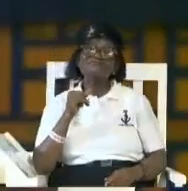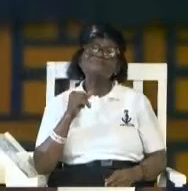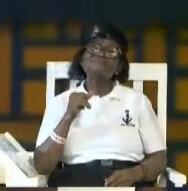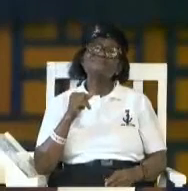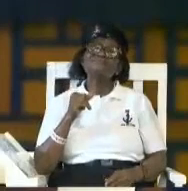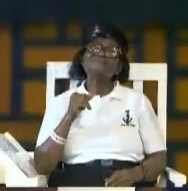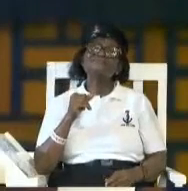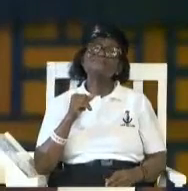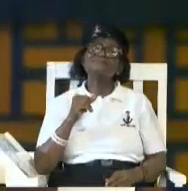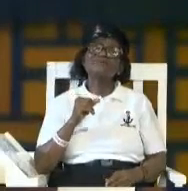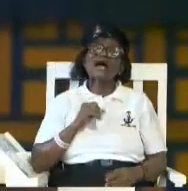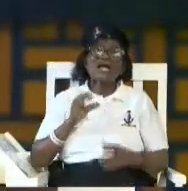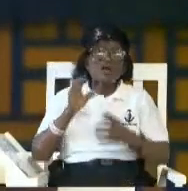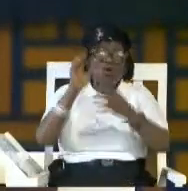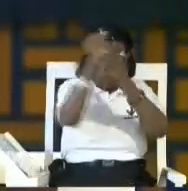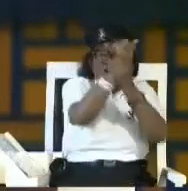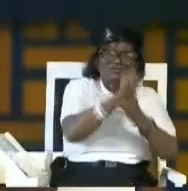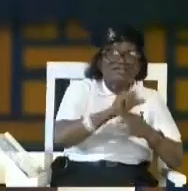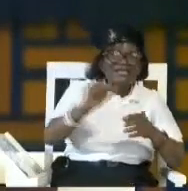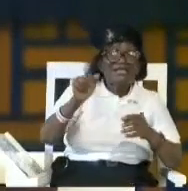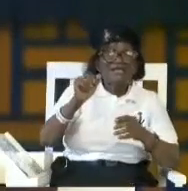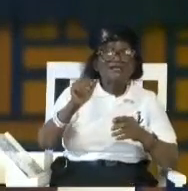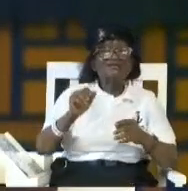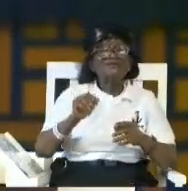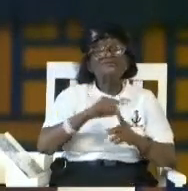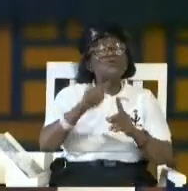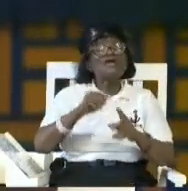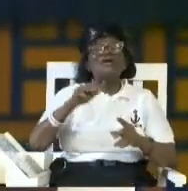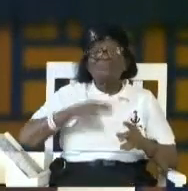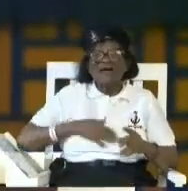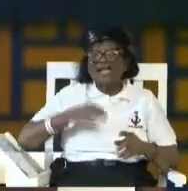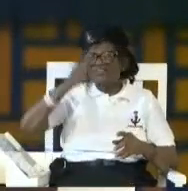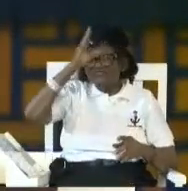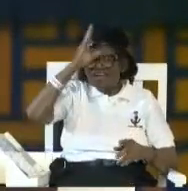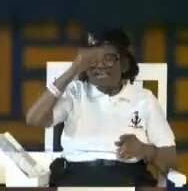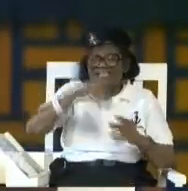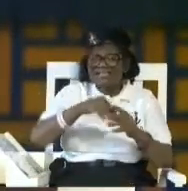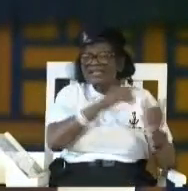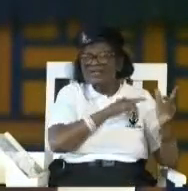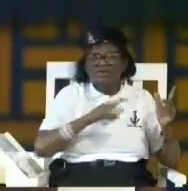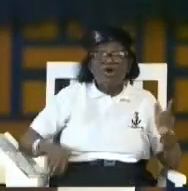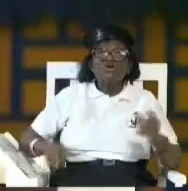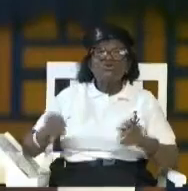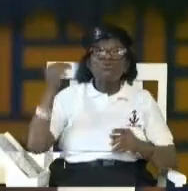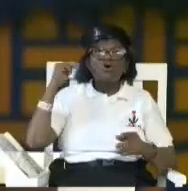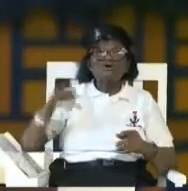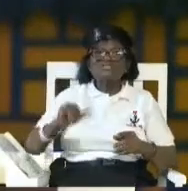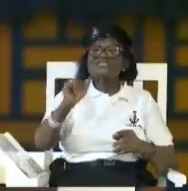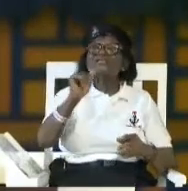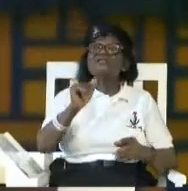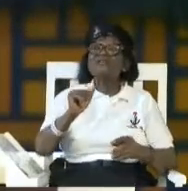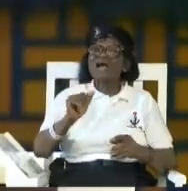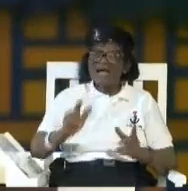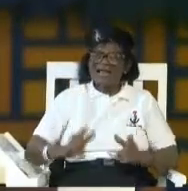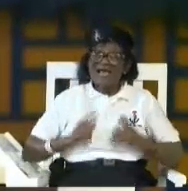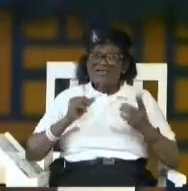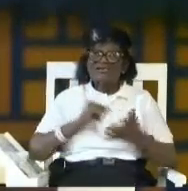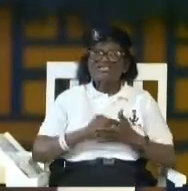I caught a glimpse of heaven when my father in the Lord was still alive. That's more than 40 years